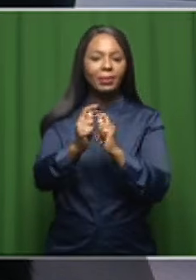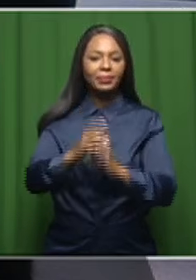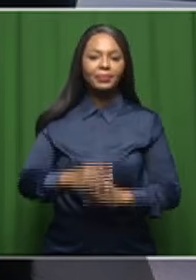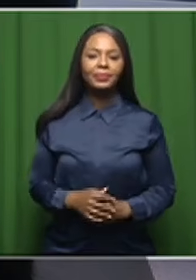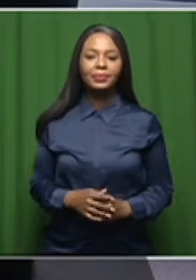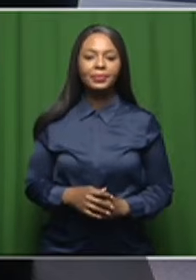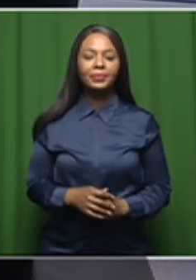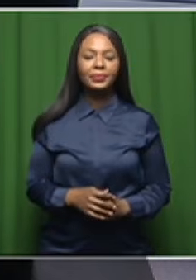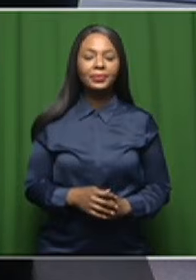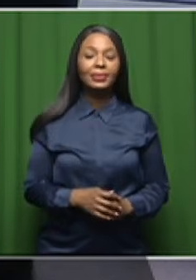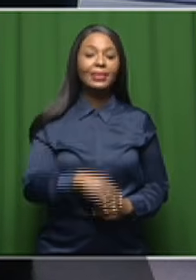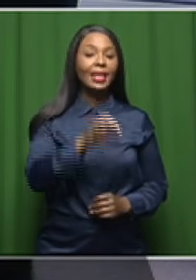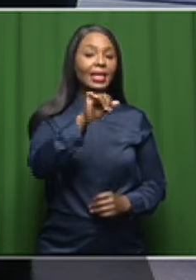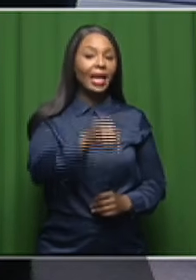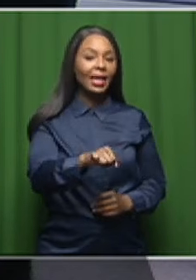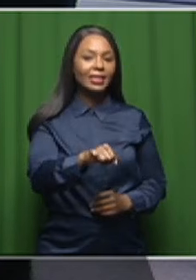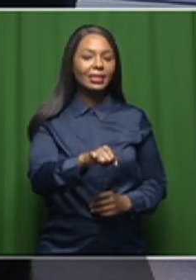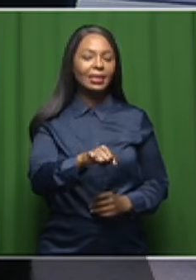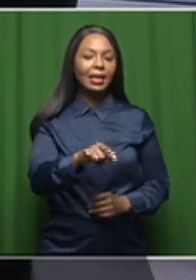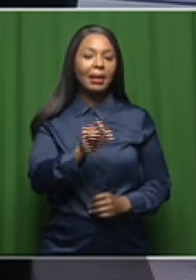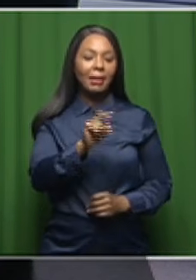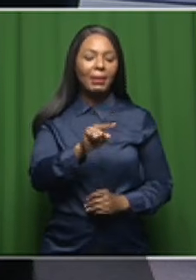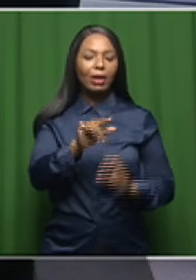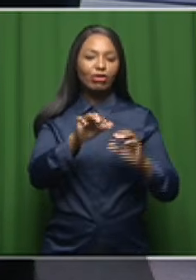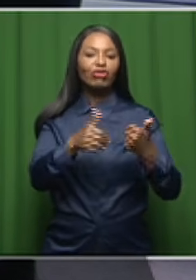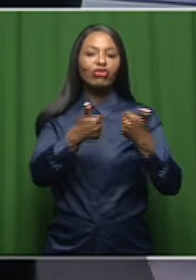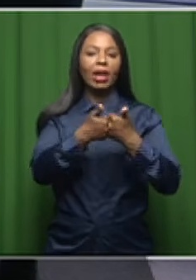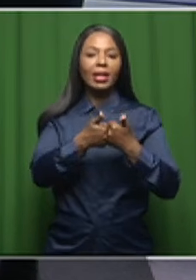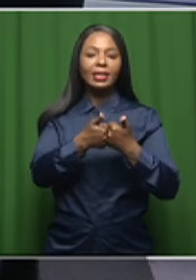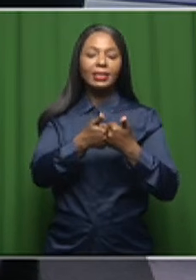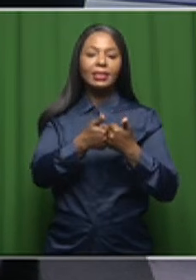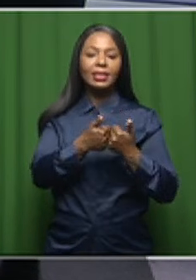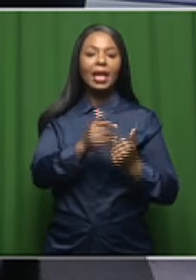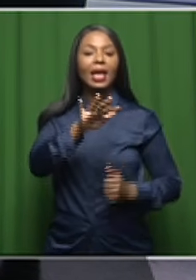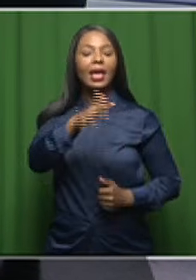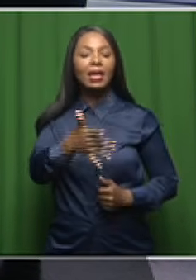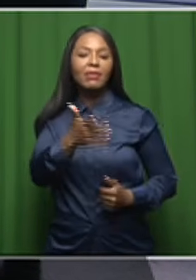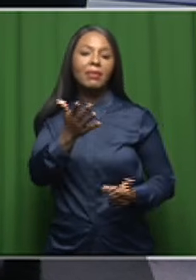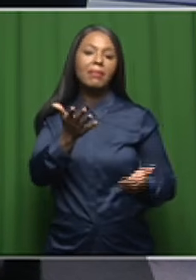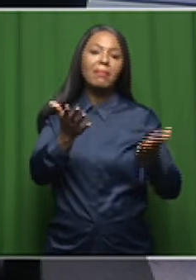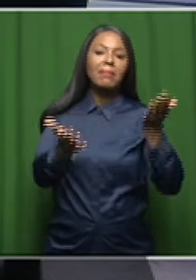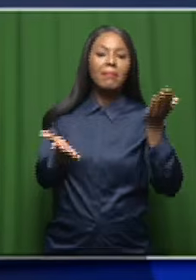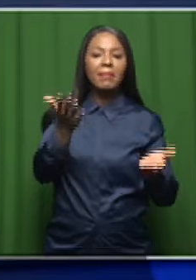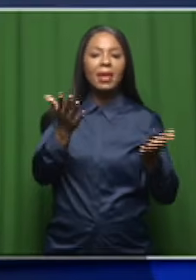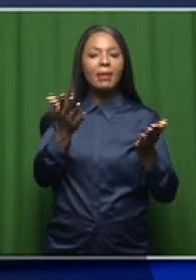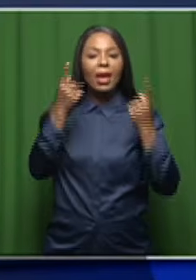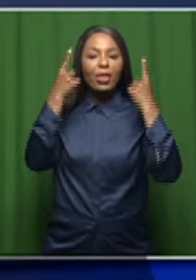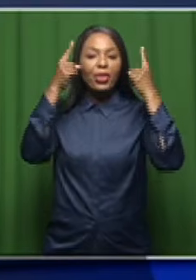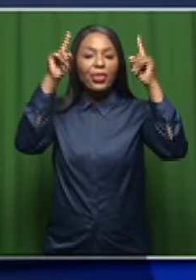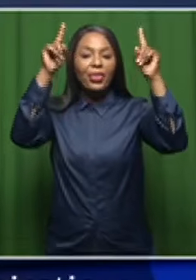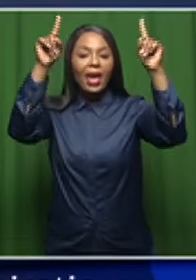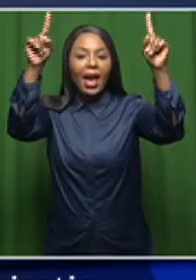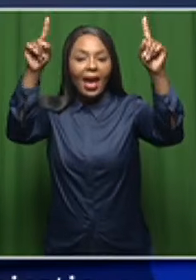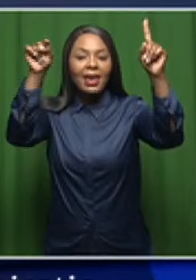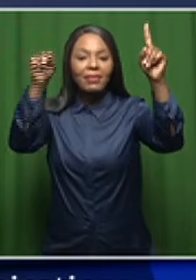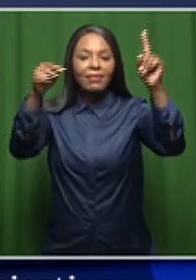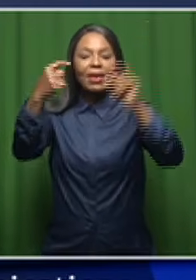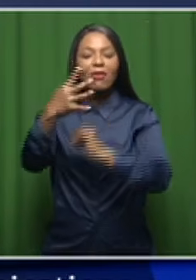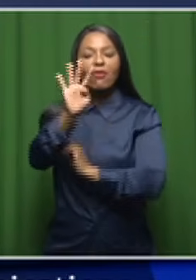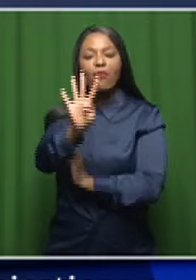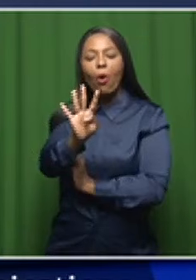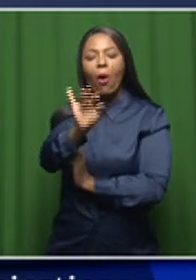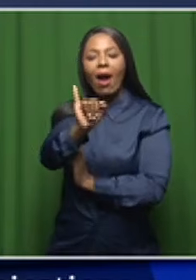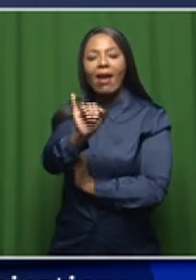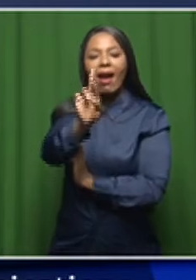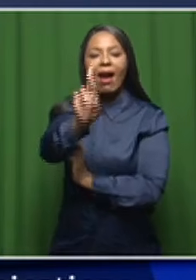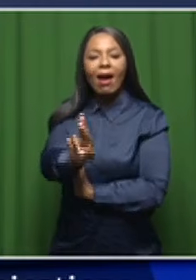definitely. I think that's our biggest challenge. If we're going to basically thrive in this fourth industrial revolution,